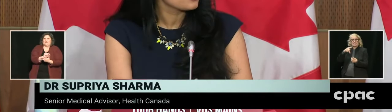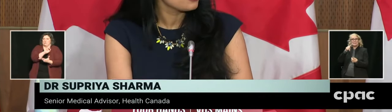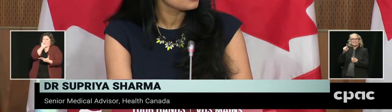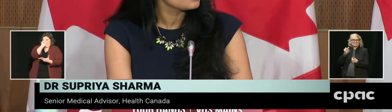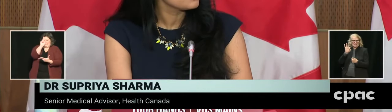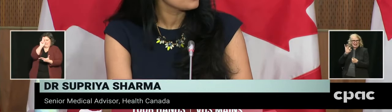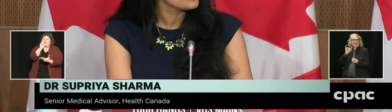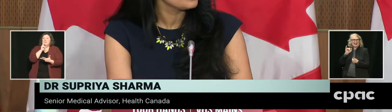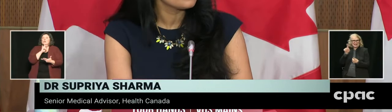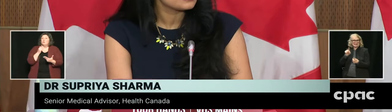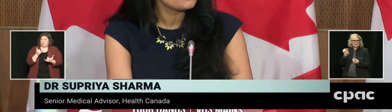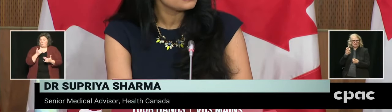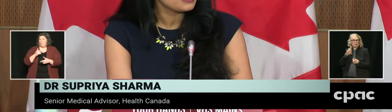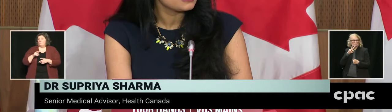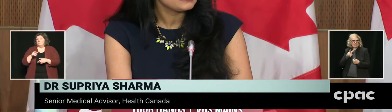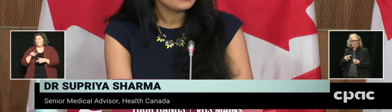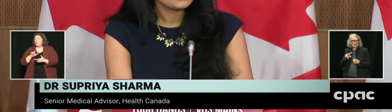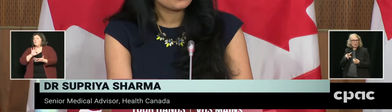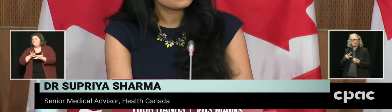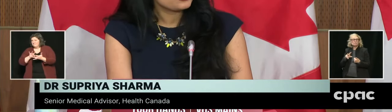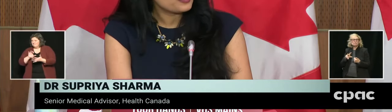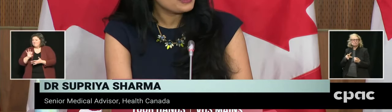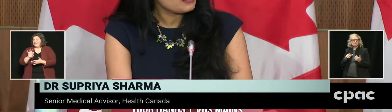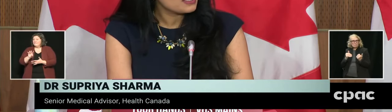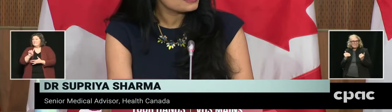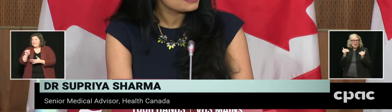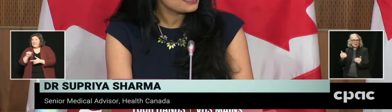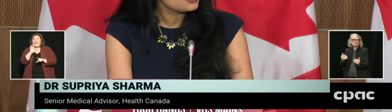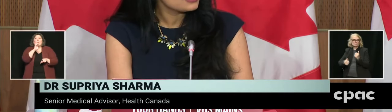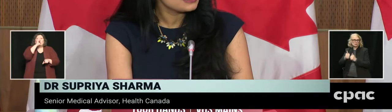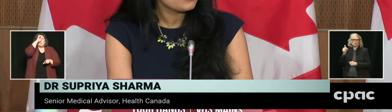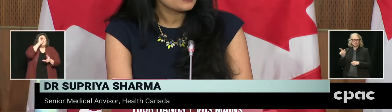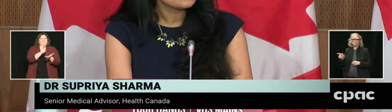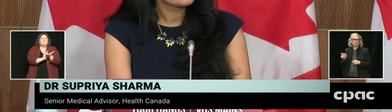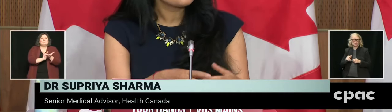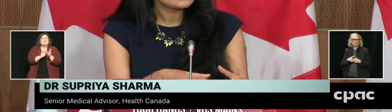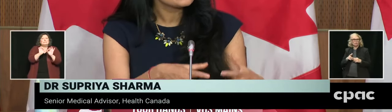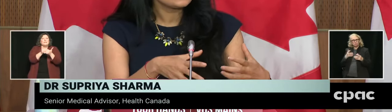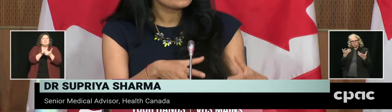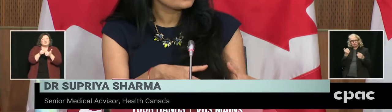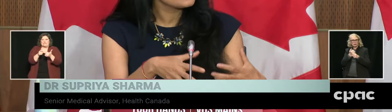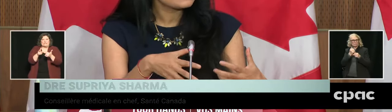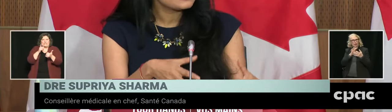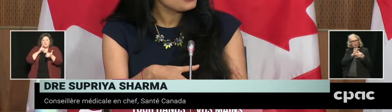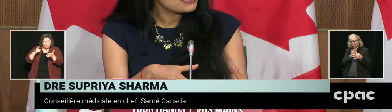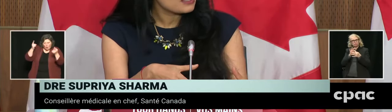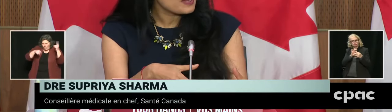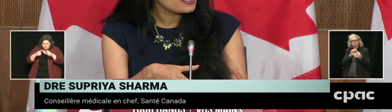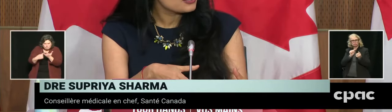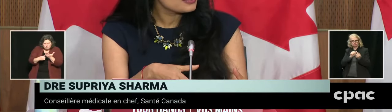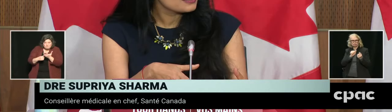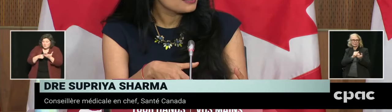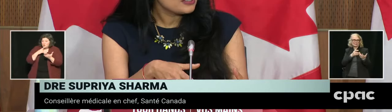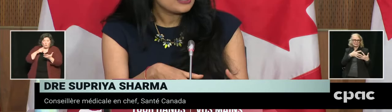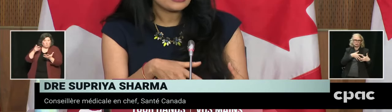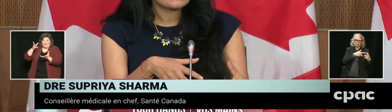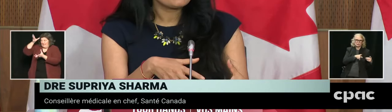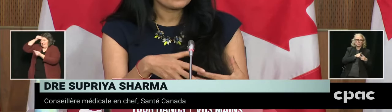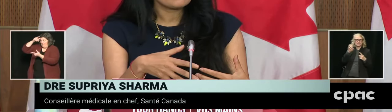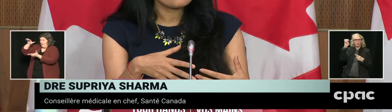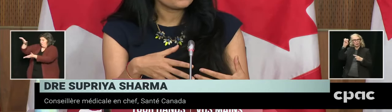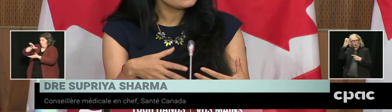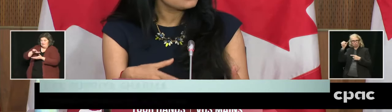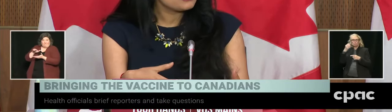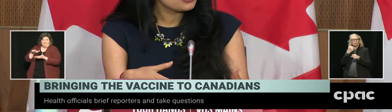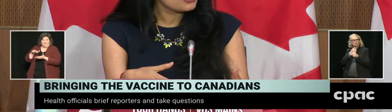closely with our colleagues in both the US FDA as well as the European Medicines Agency. So we're basically looking at the same data packages.